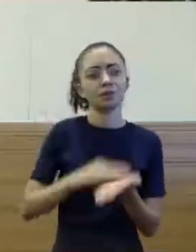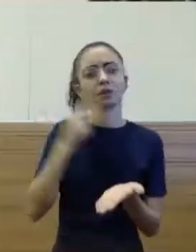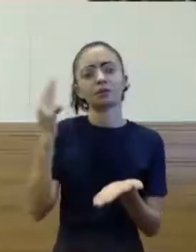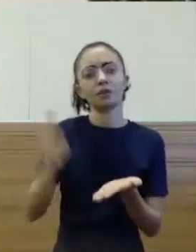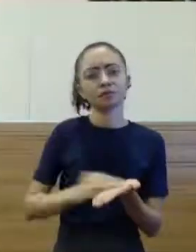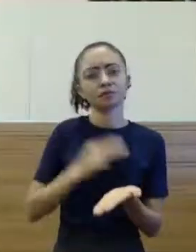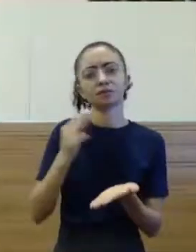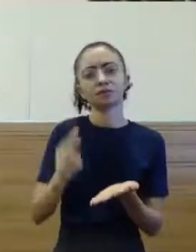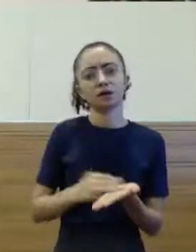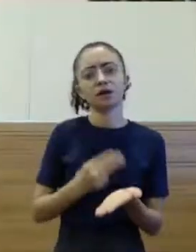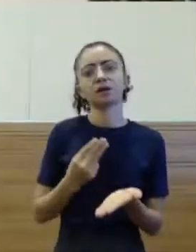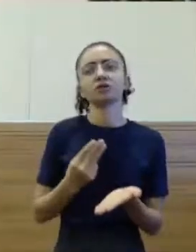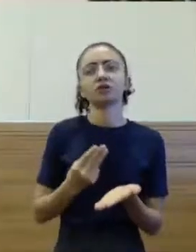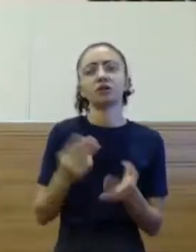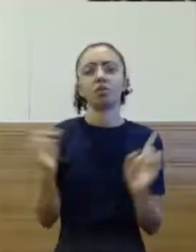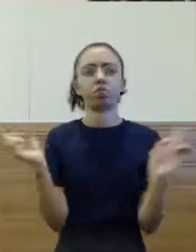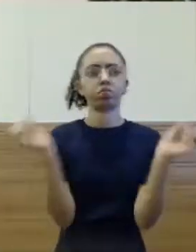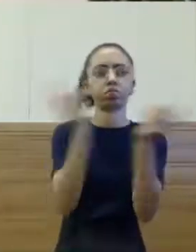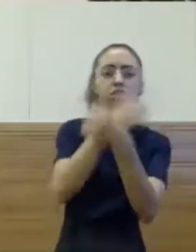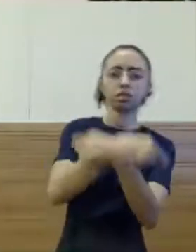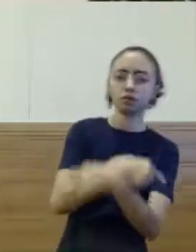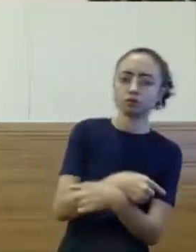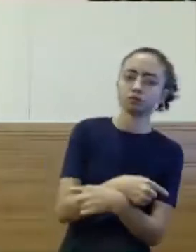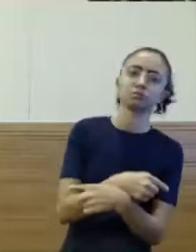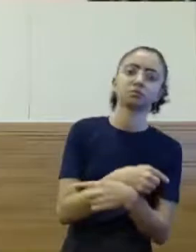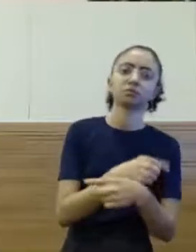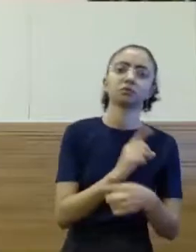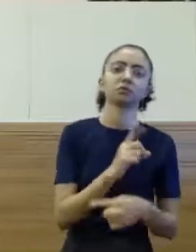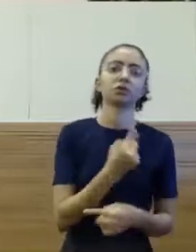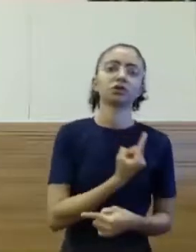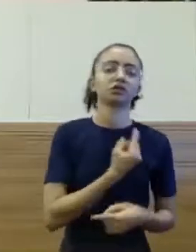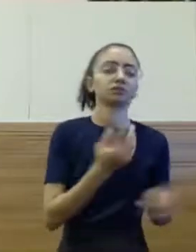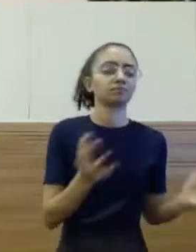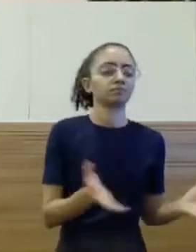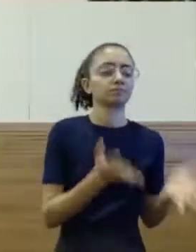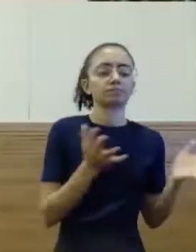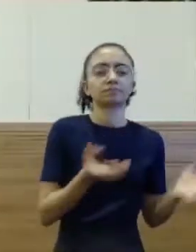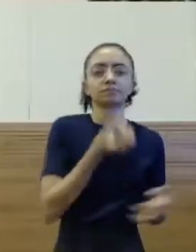we see messages that go against our message,